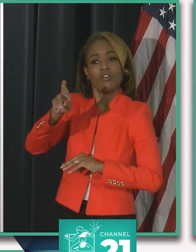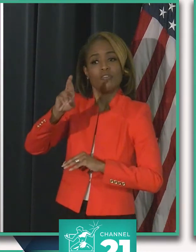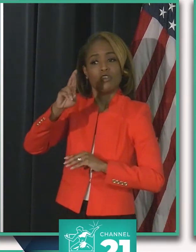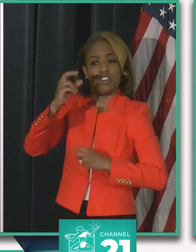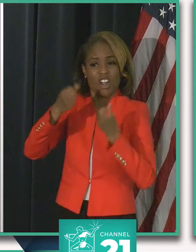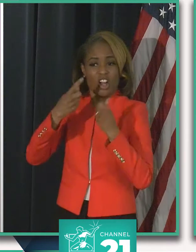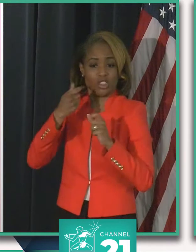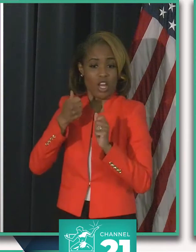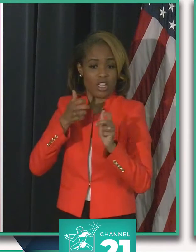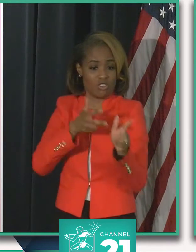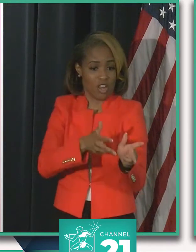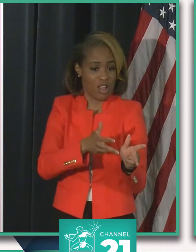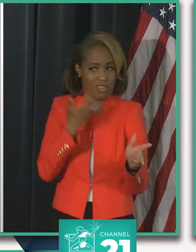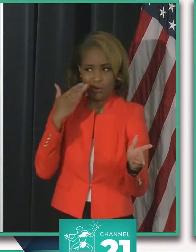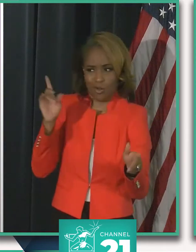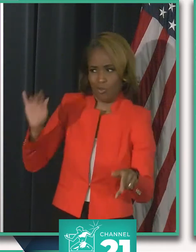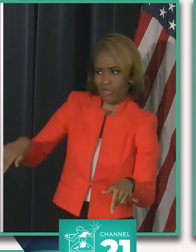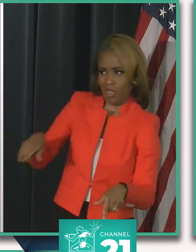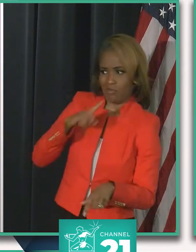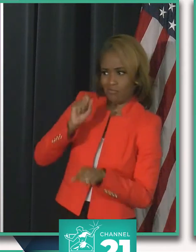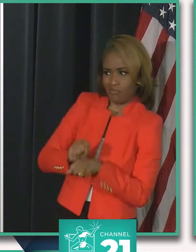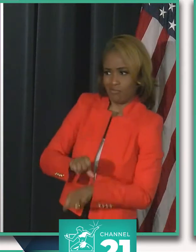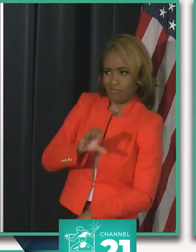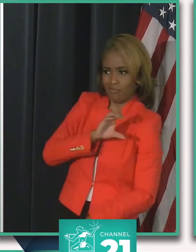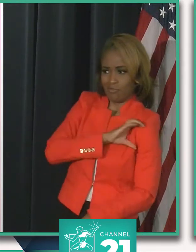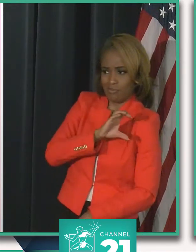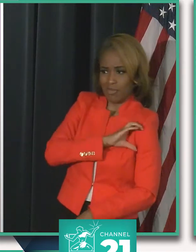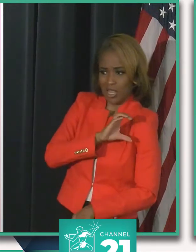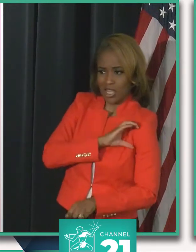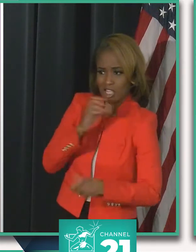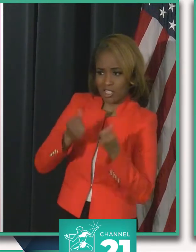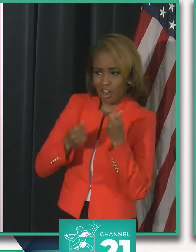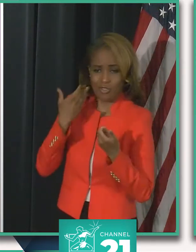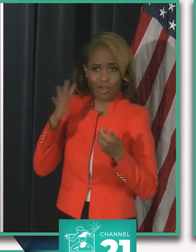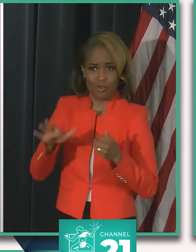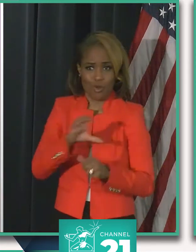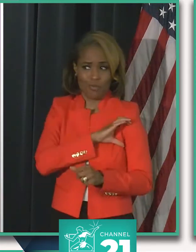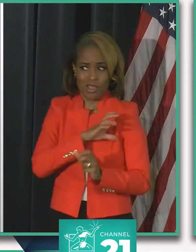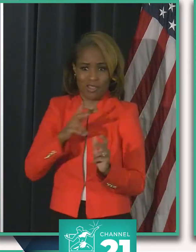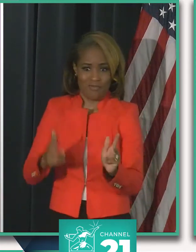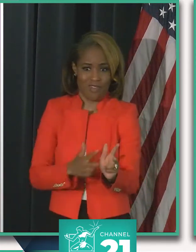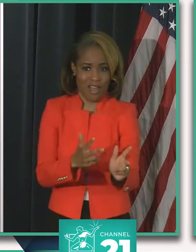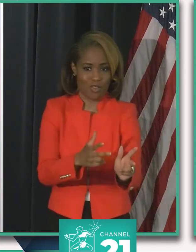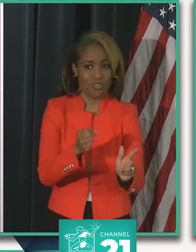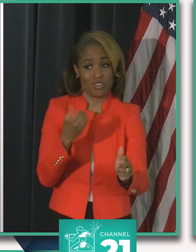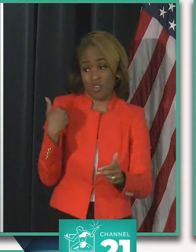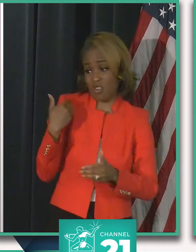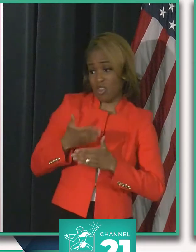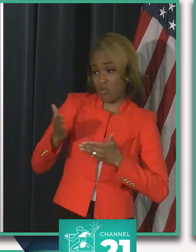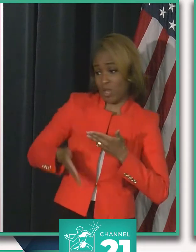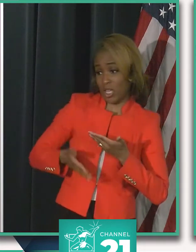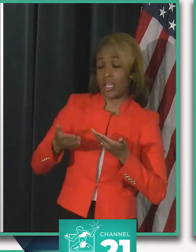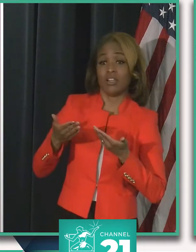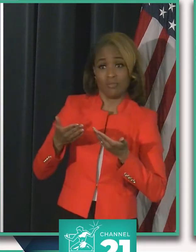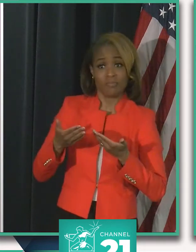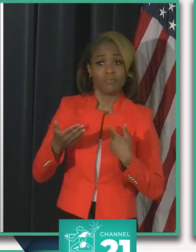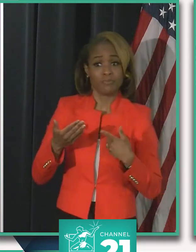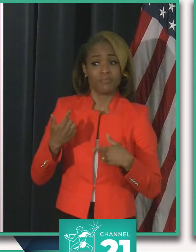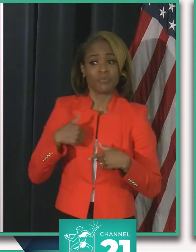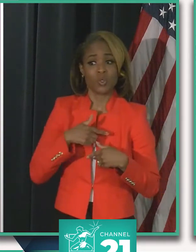individuals. They don't know they're police vehicles. They don't know police officers are following them. So this past weekend, by example,